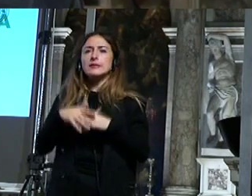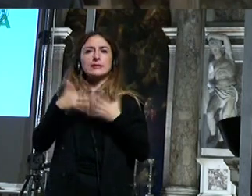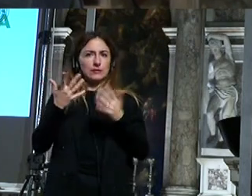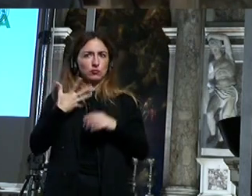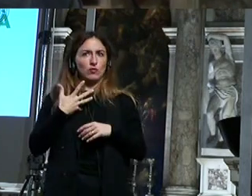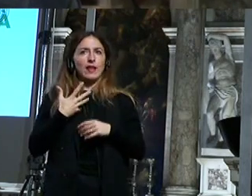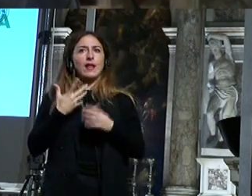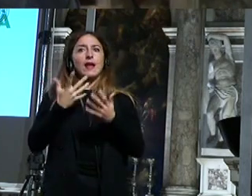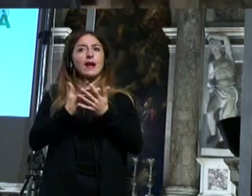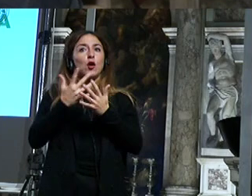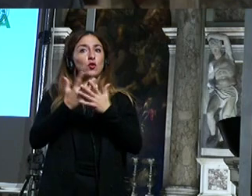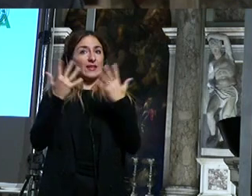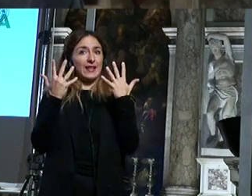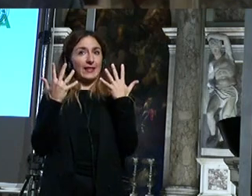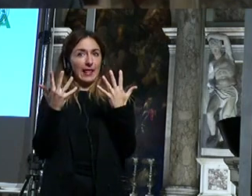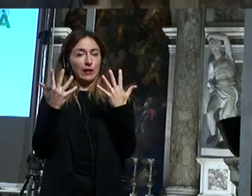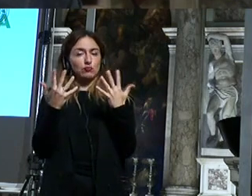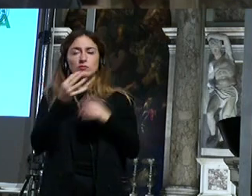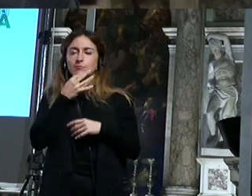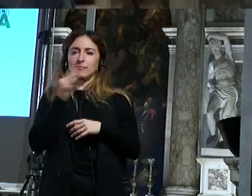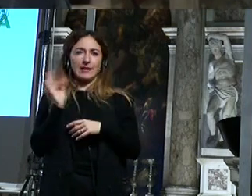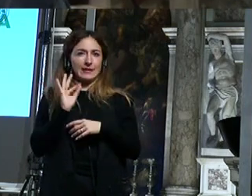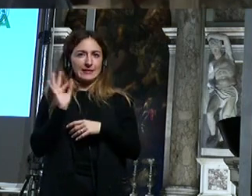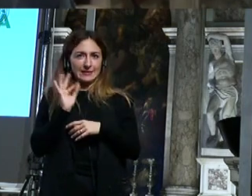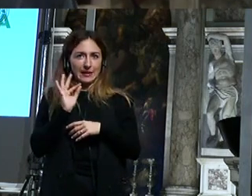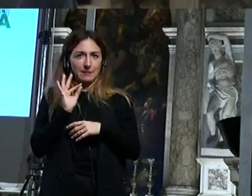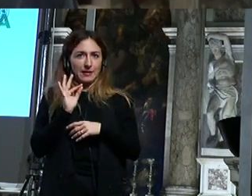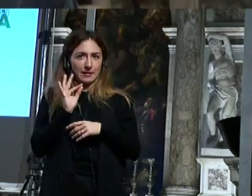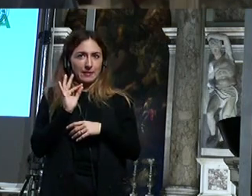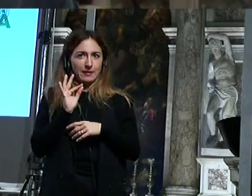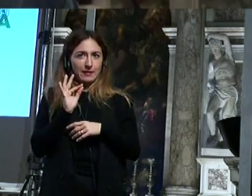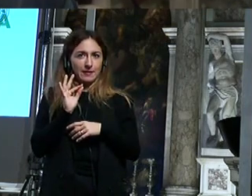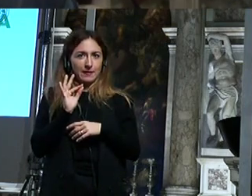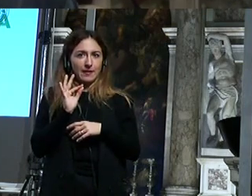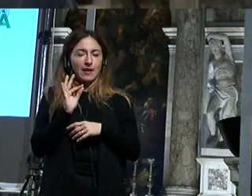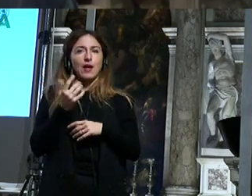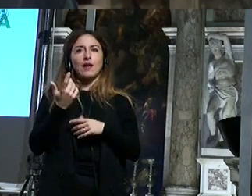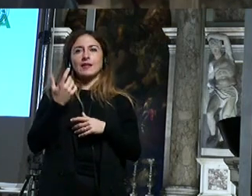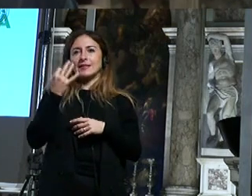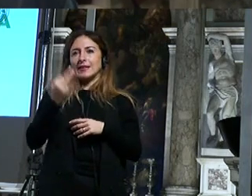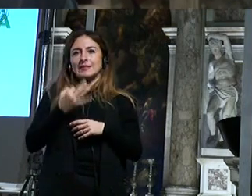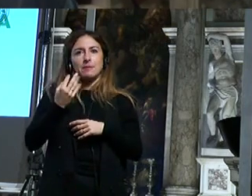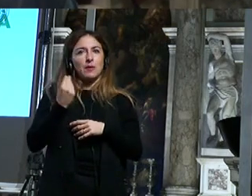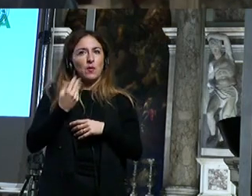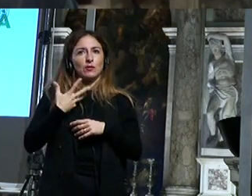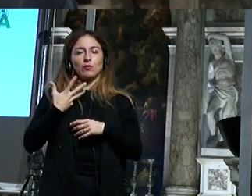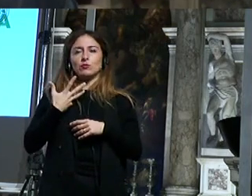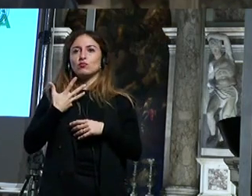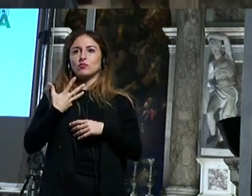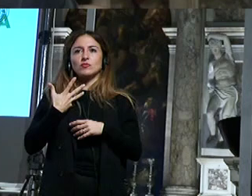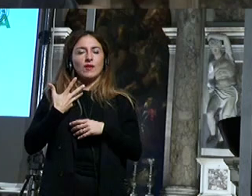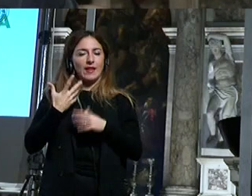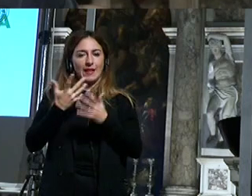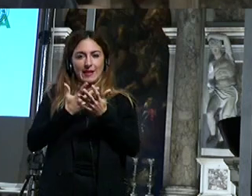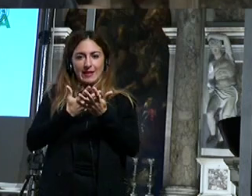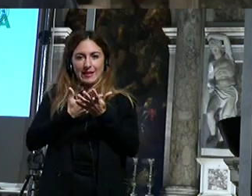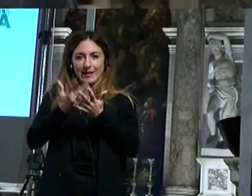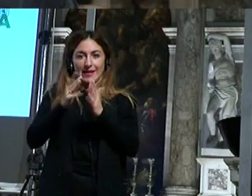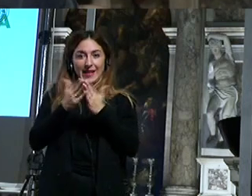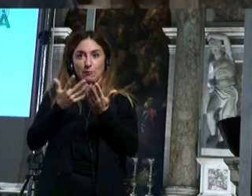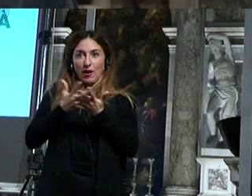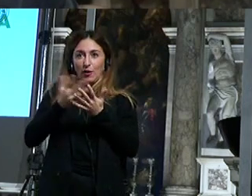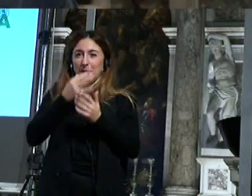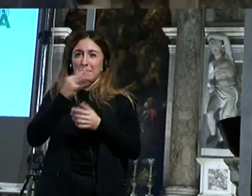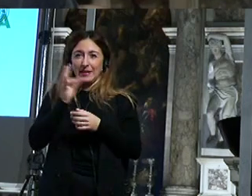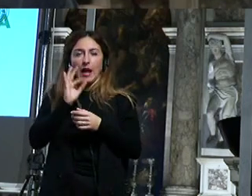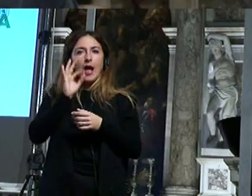sono 10 racconti bellissimi. Ovviamente, come ogni volta che ci si trova davanti a un libro di racconti bellissimi, ce